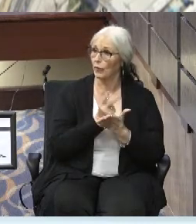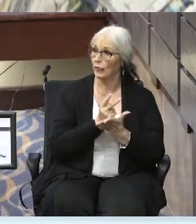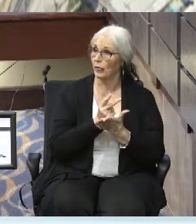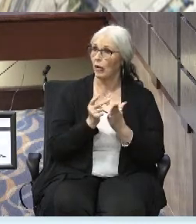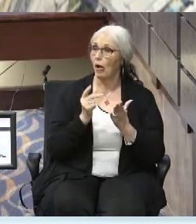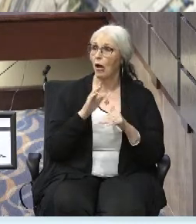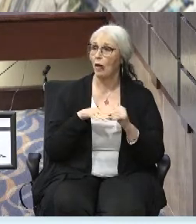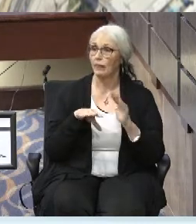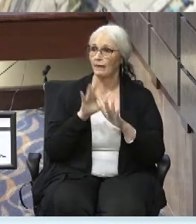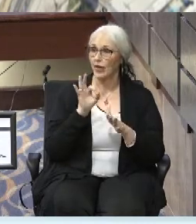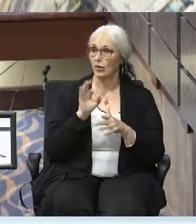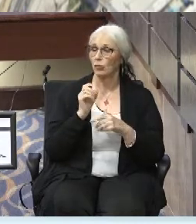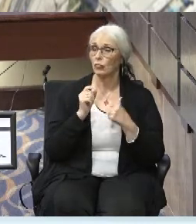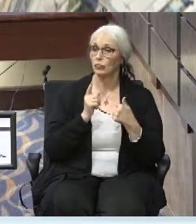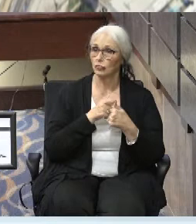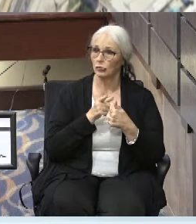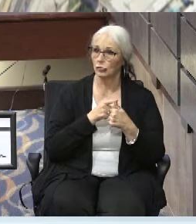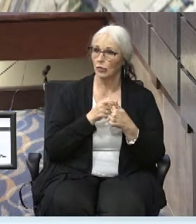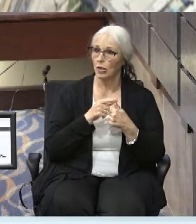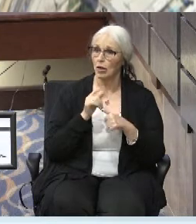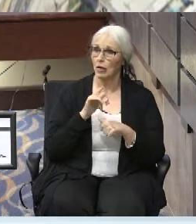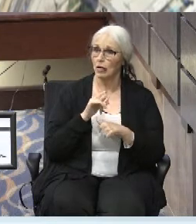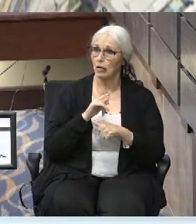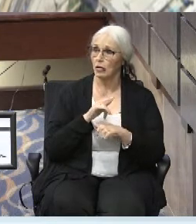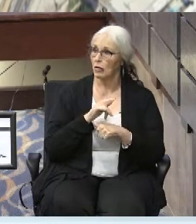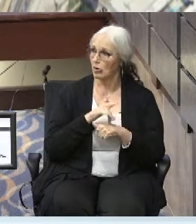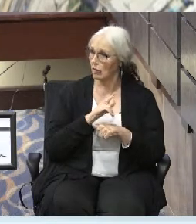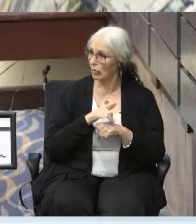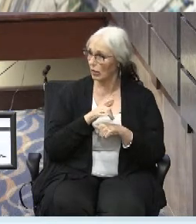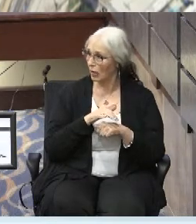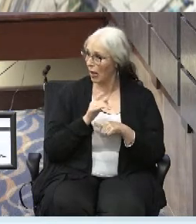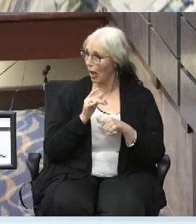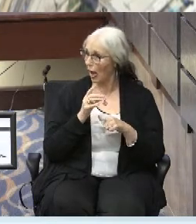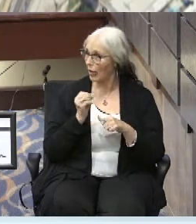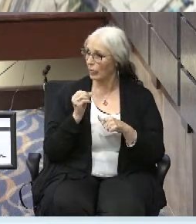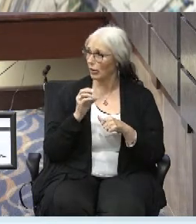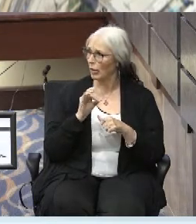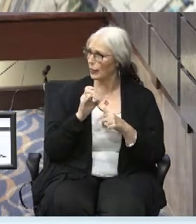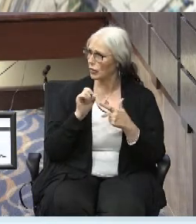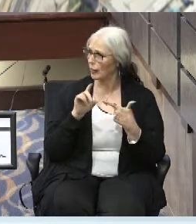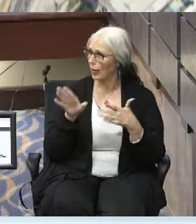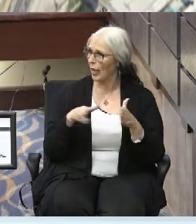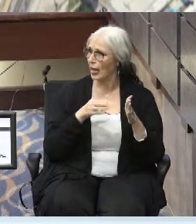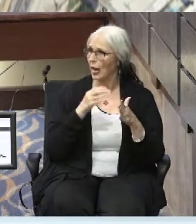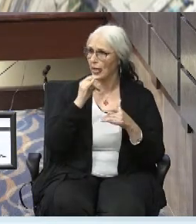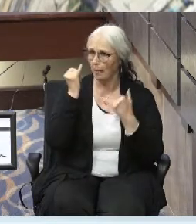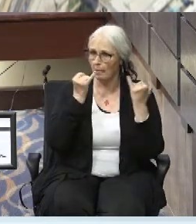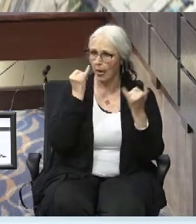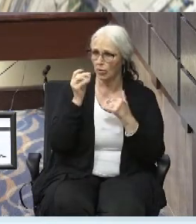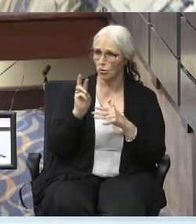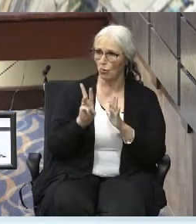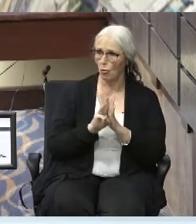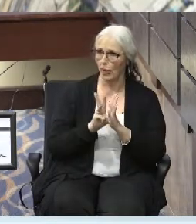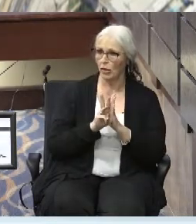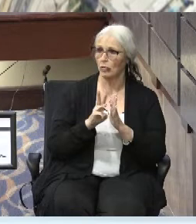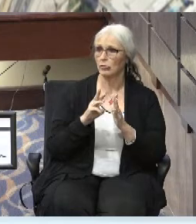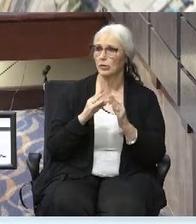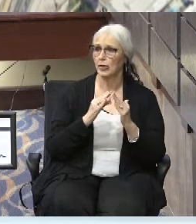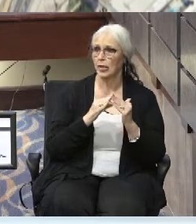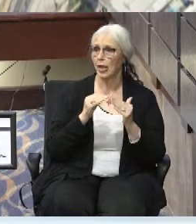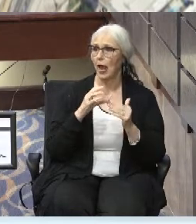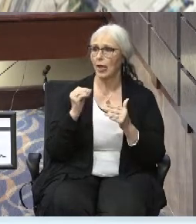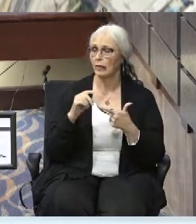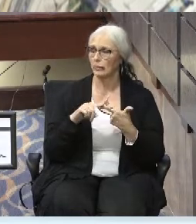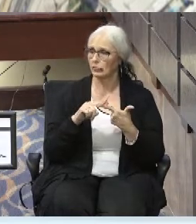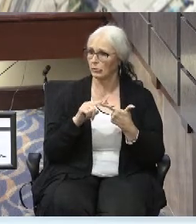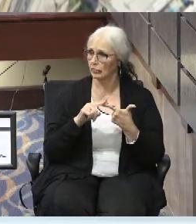findings. One, the proposed zoning is in conformance with the land use component of the comprehensive plan and the Imagine Waco plan for greater downtown. Two, the public infrastructure is